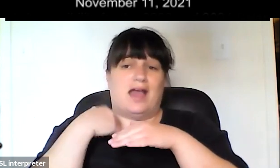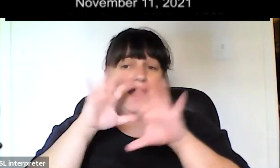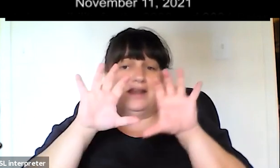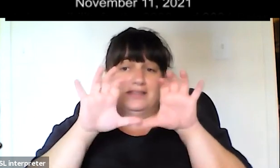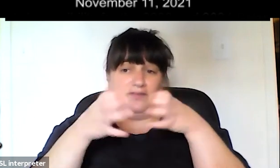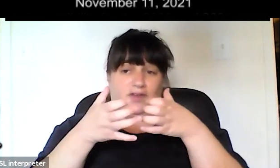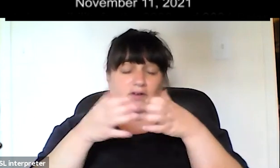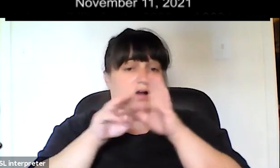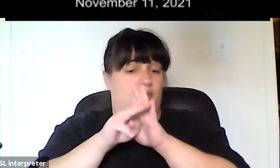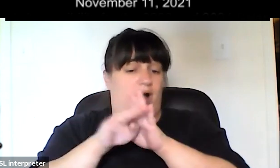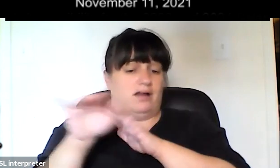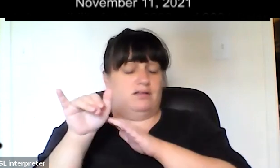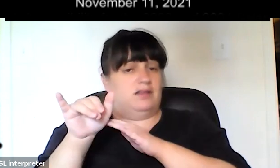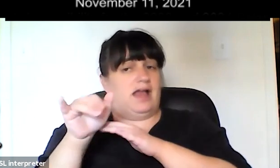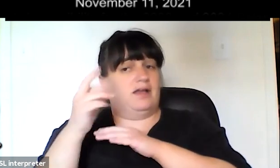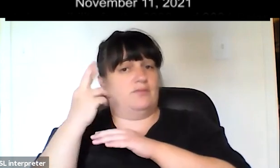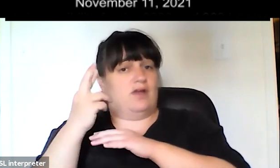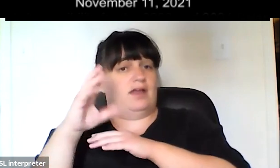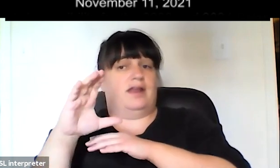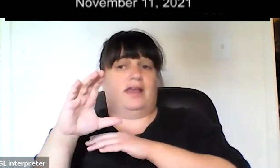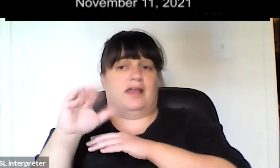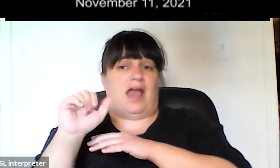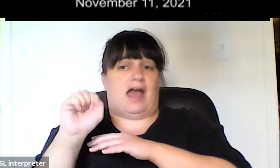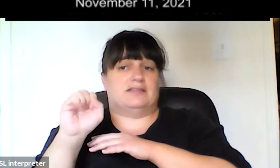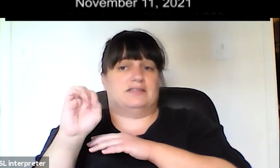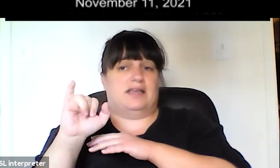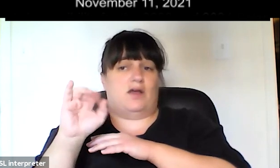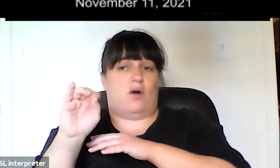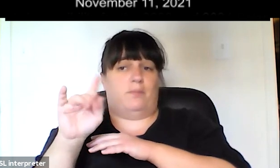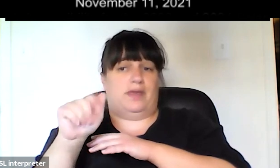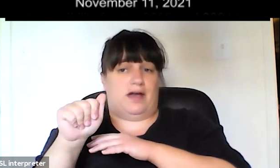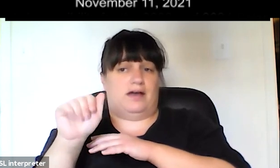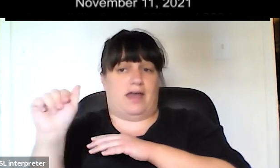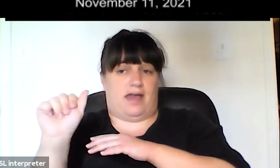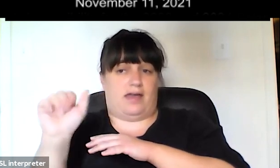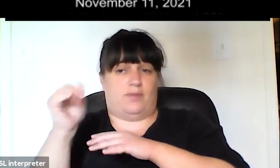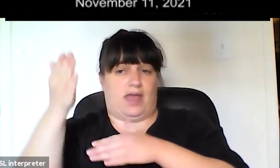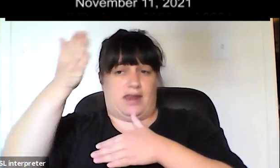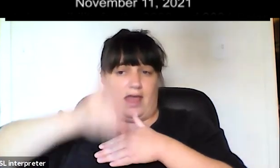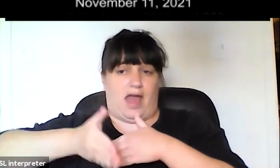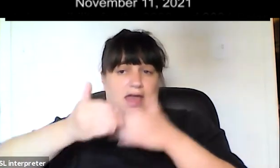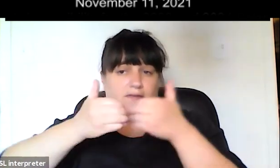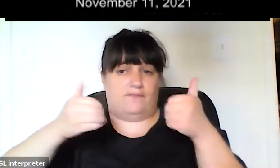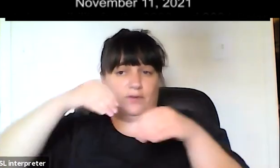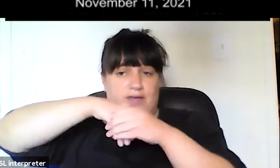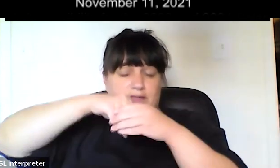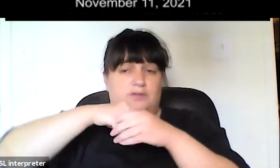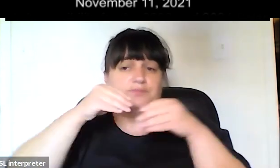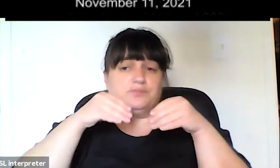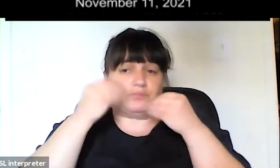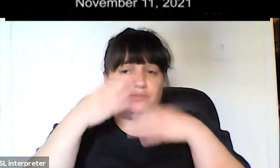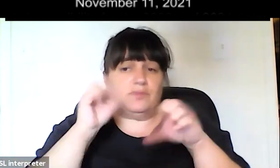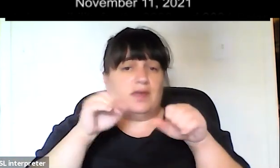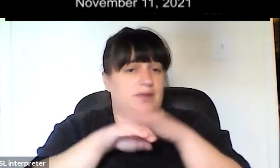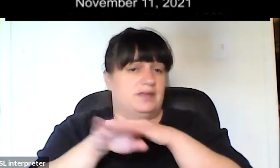spherical model, like my good friend Cassiopeia A, we could take it and cut it in half. So the internal information could be accessed just